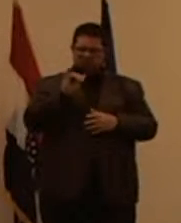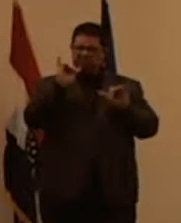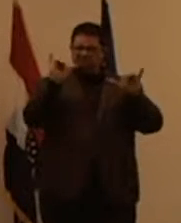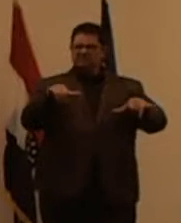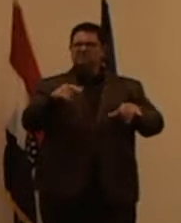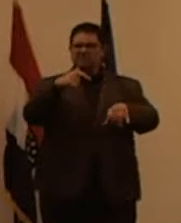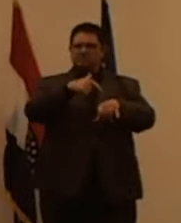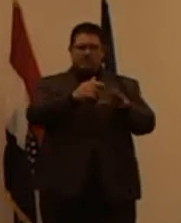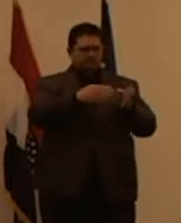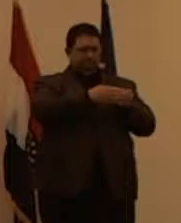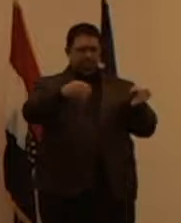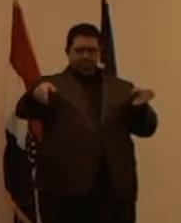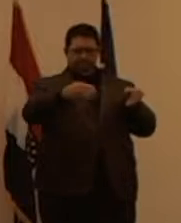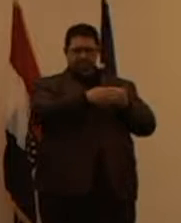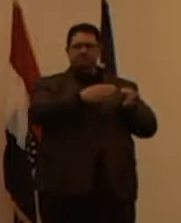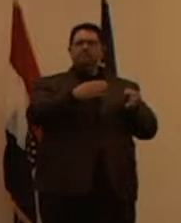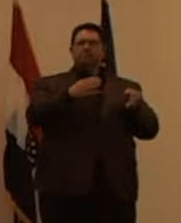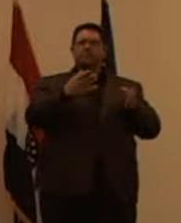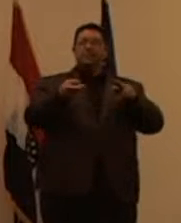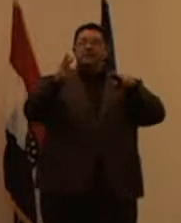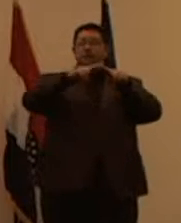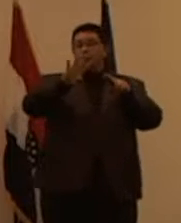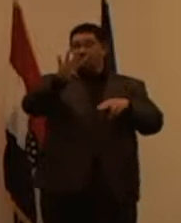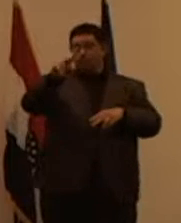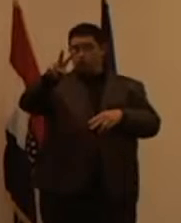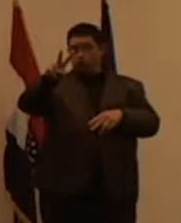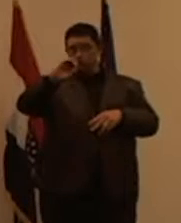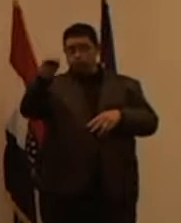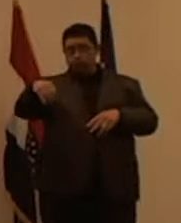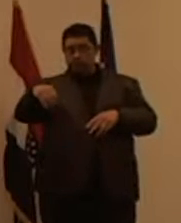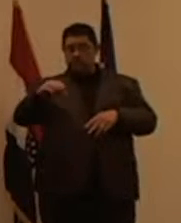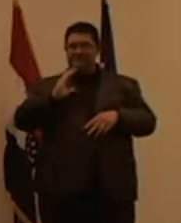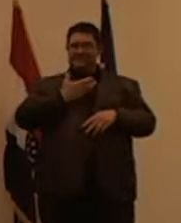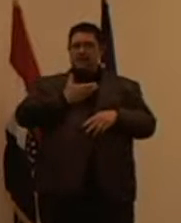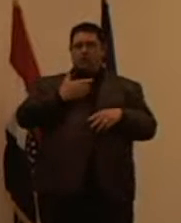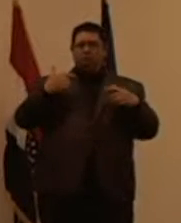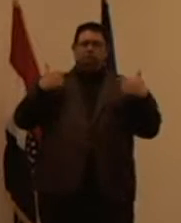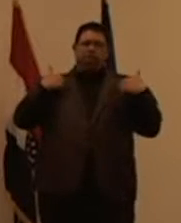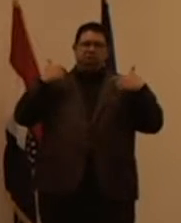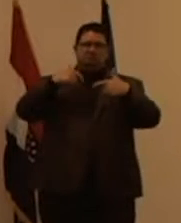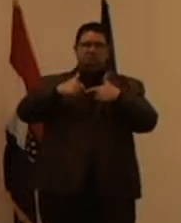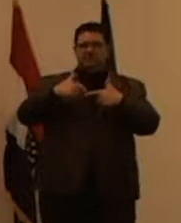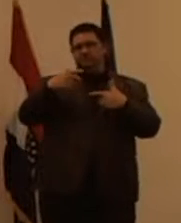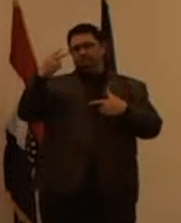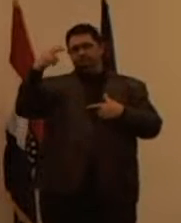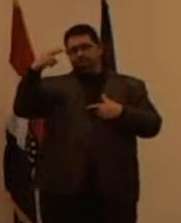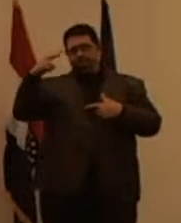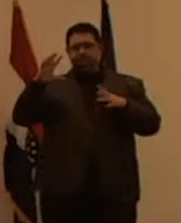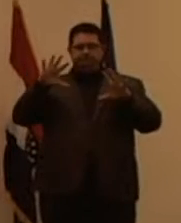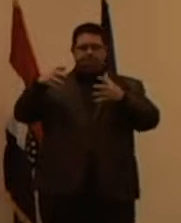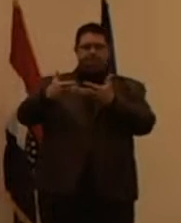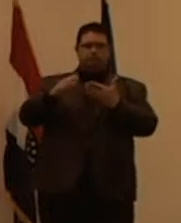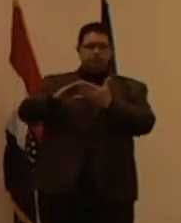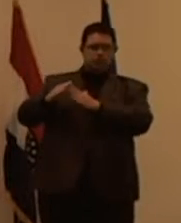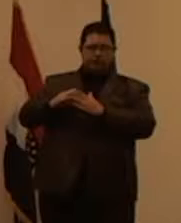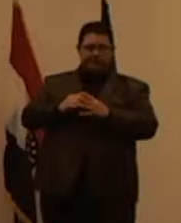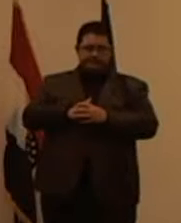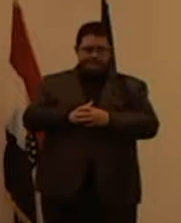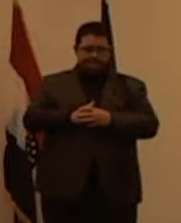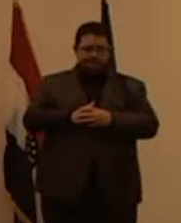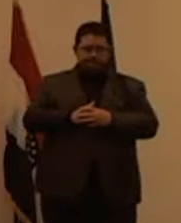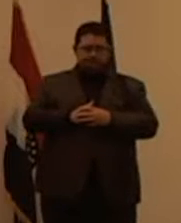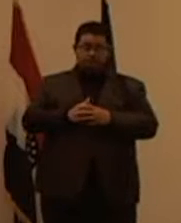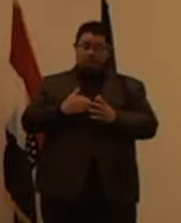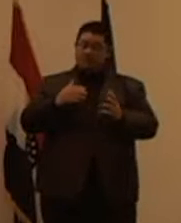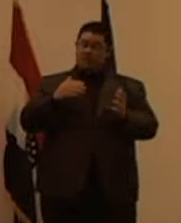time period, there was an increase of 42% in our Hispanic or Latinx community. And as doctors, we